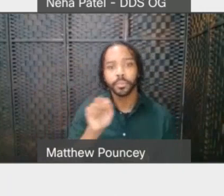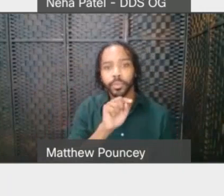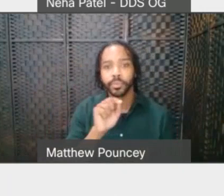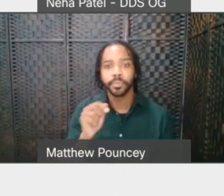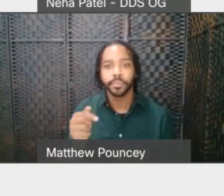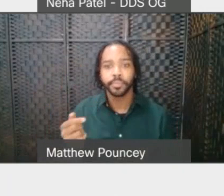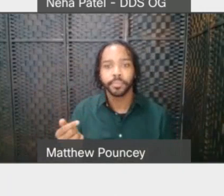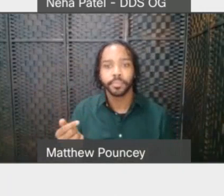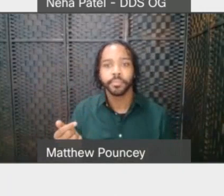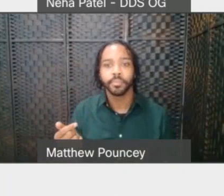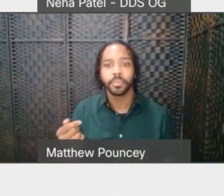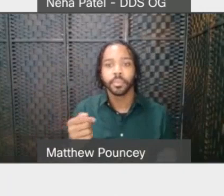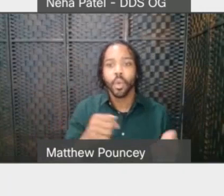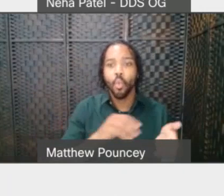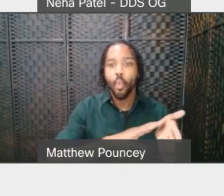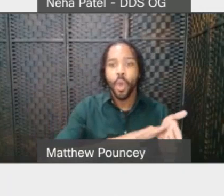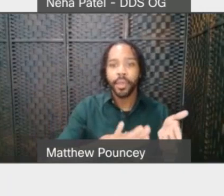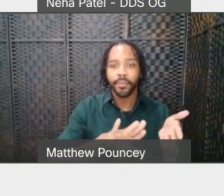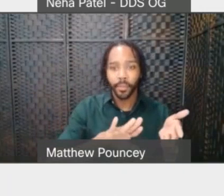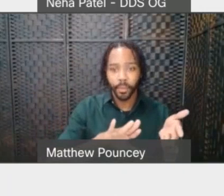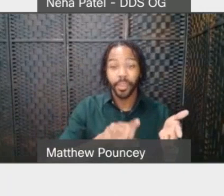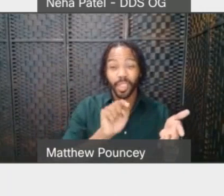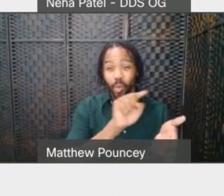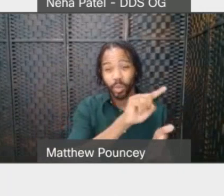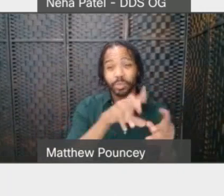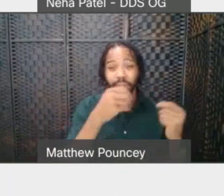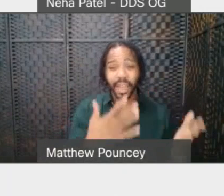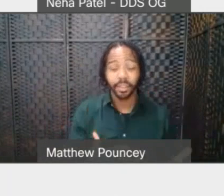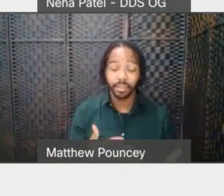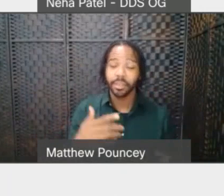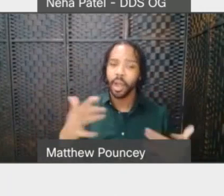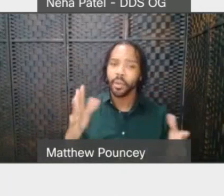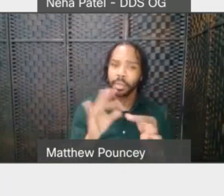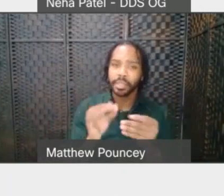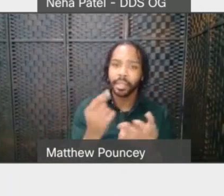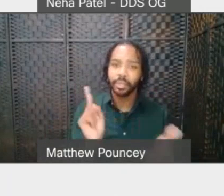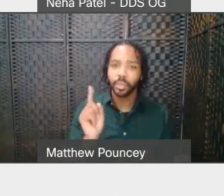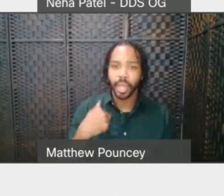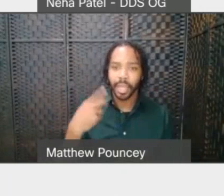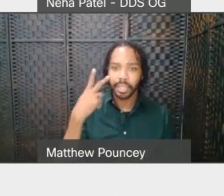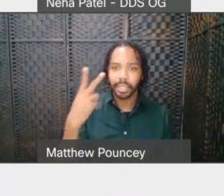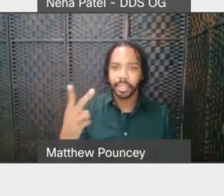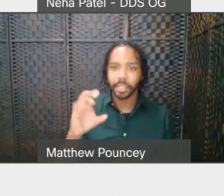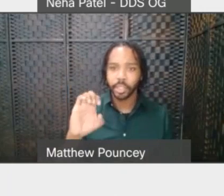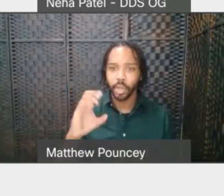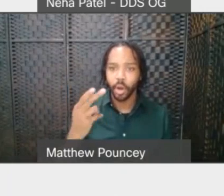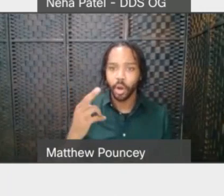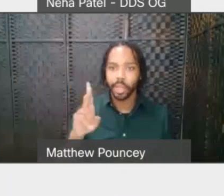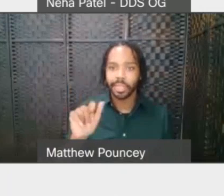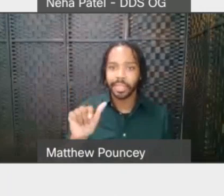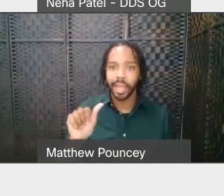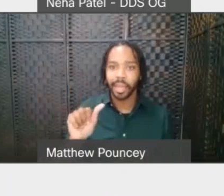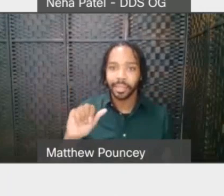are waiver providers. As I said last week, we will be, and I do see Charlene is here, so I'll let her answer all